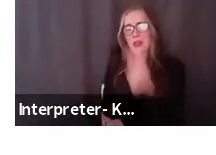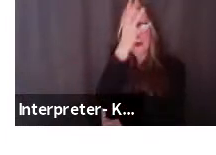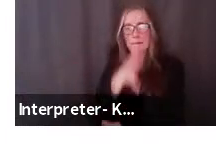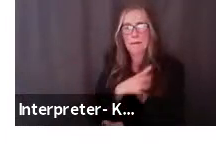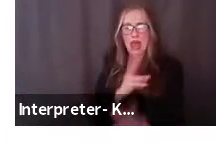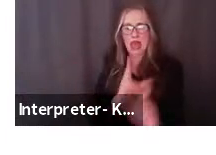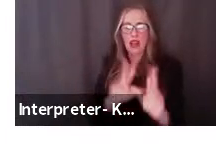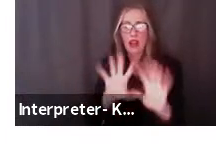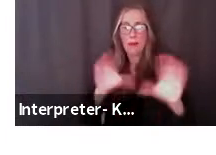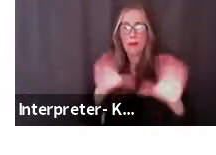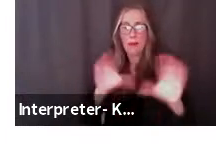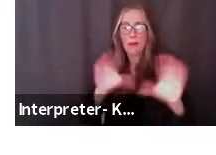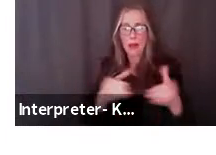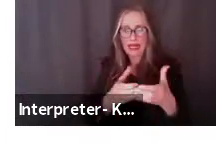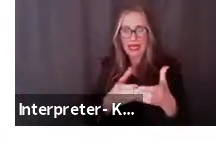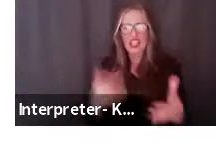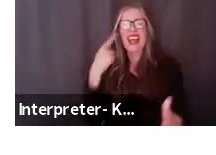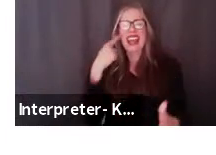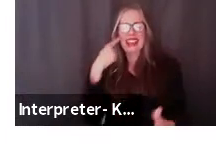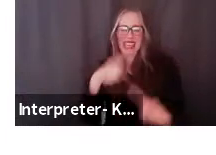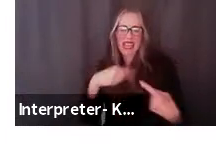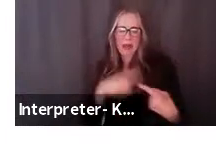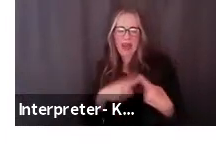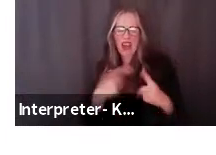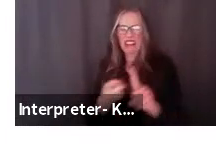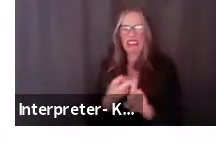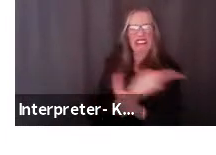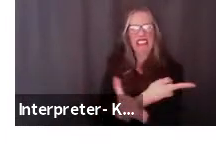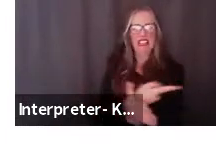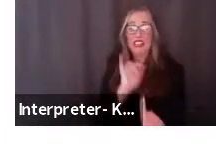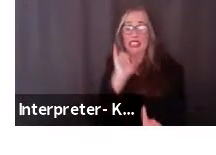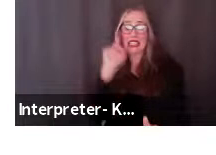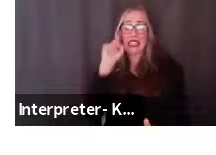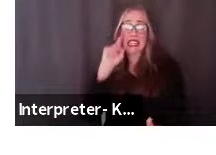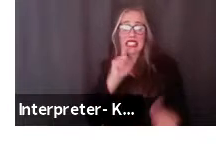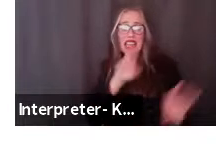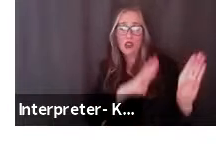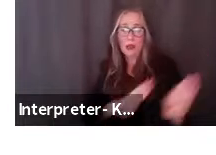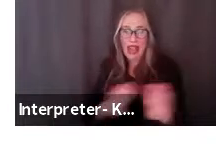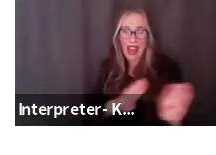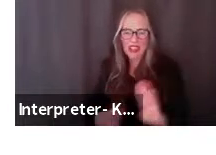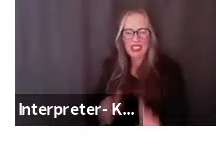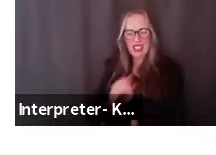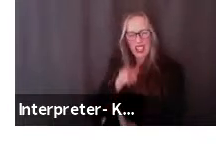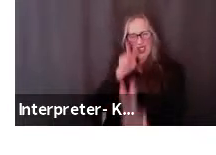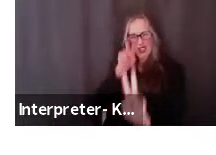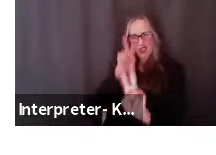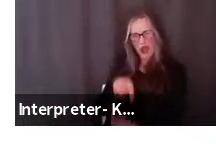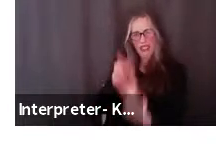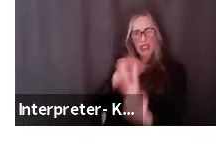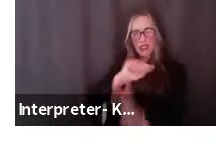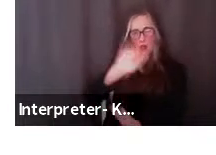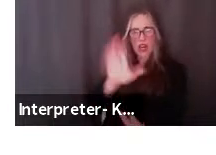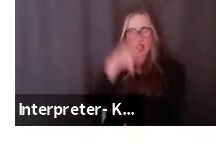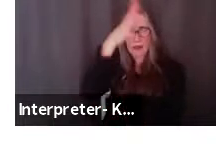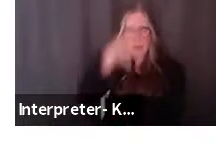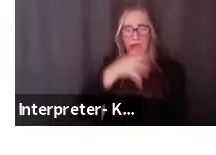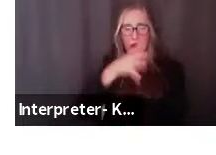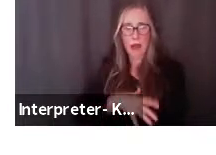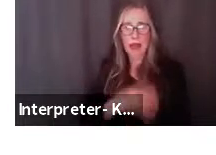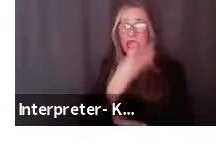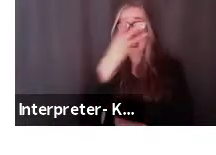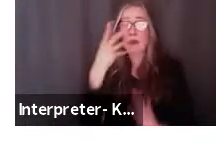concerns about deity and sexuality and race mixing directed toward asian men and women the immigration act of